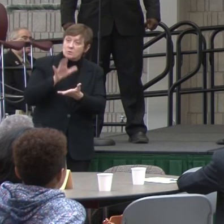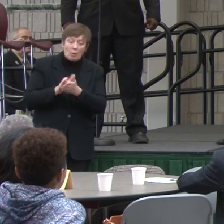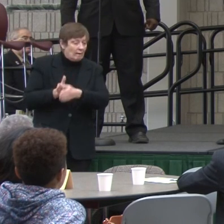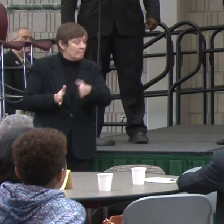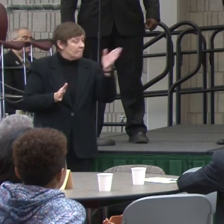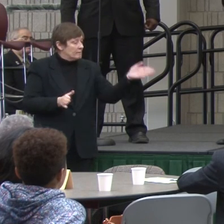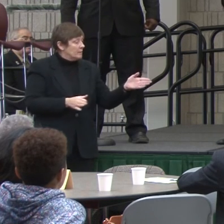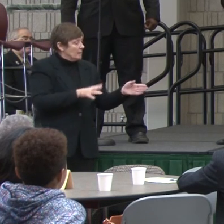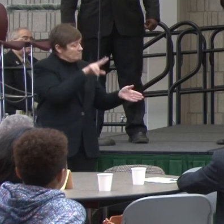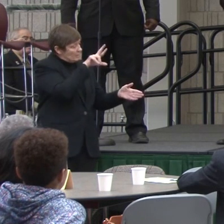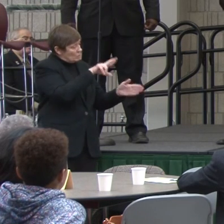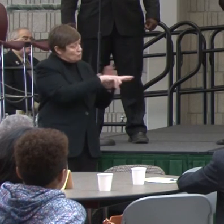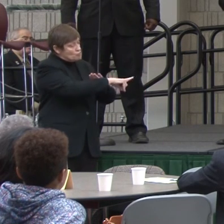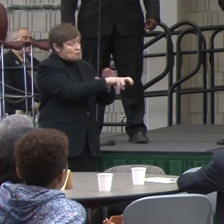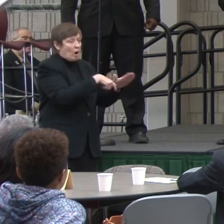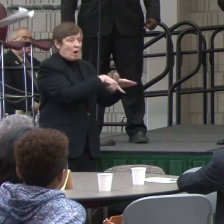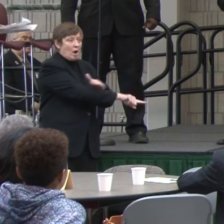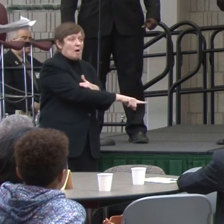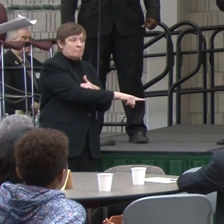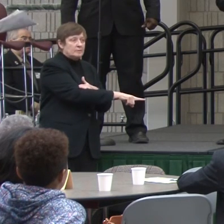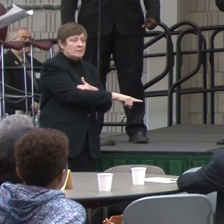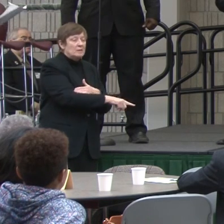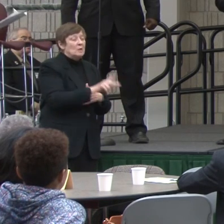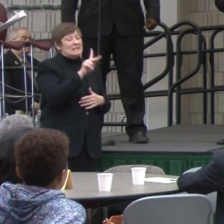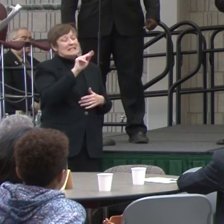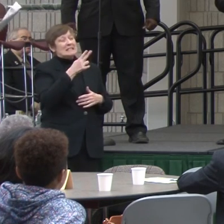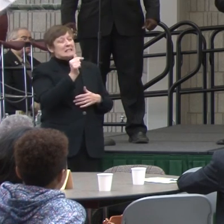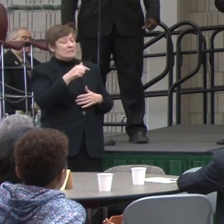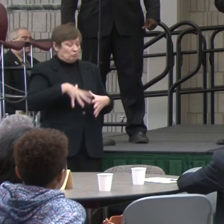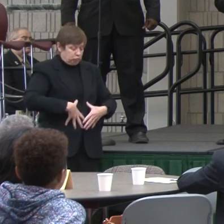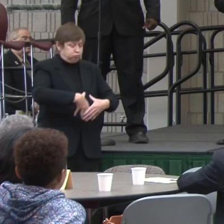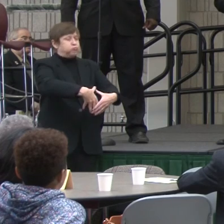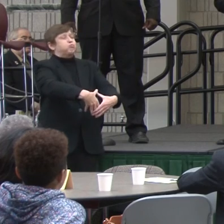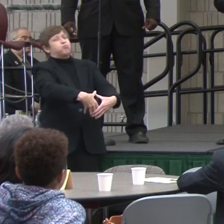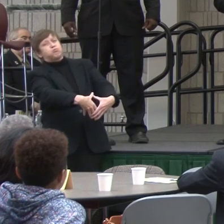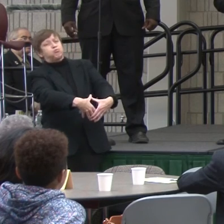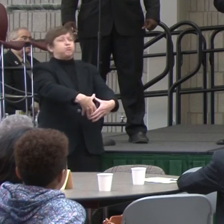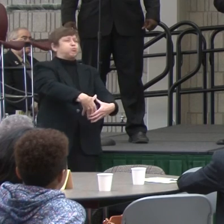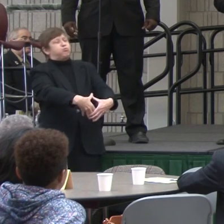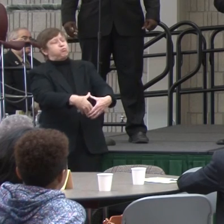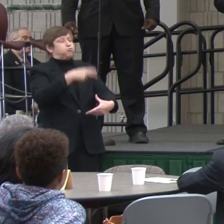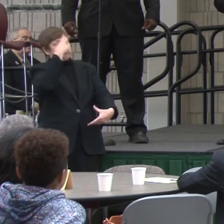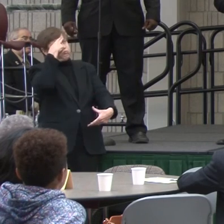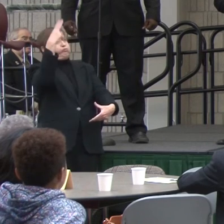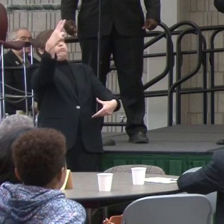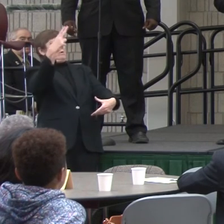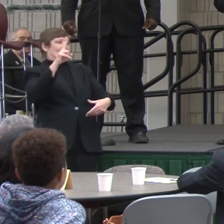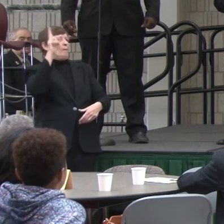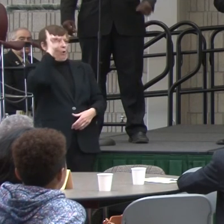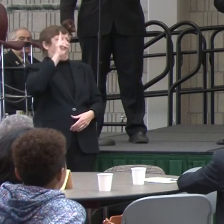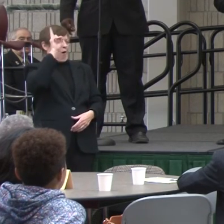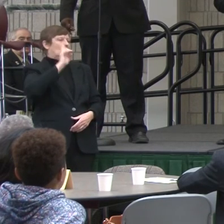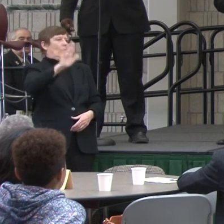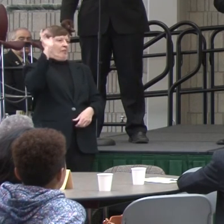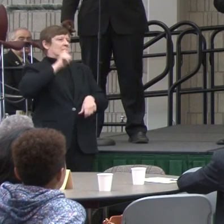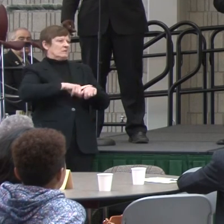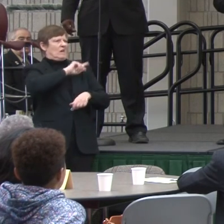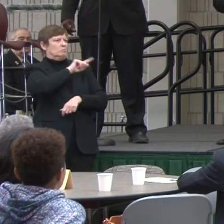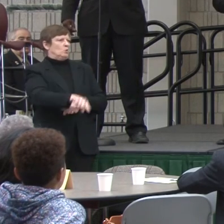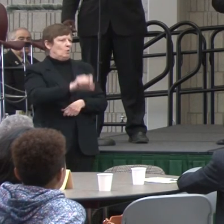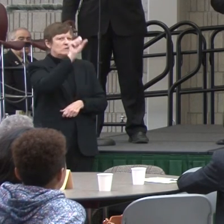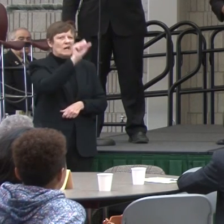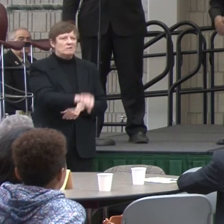by Debo, when Keisha's all cracked out and 7 months pregnant from her uncle, from that time she went down south. We're